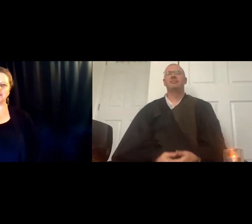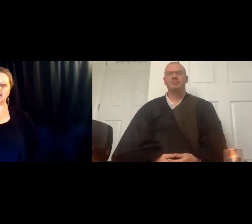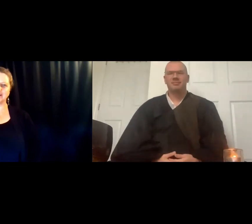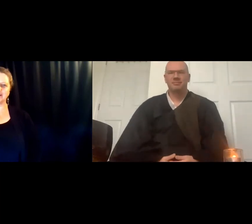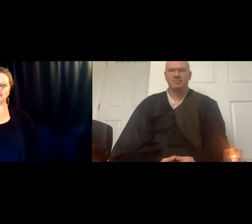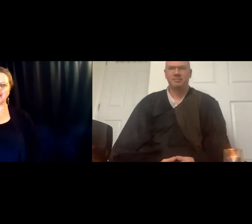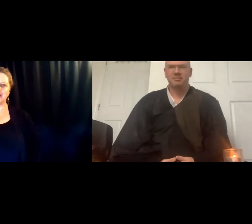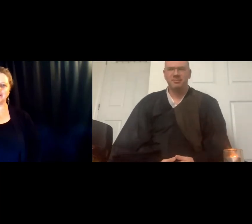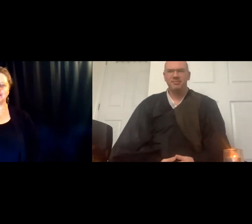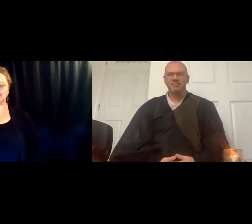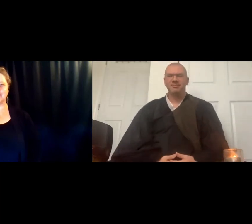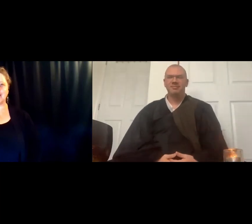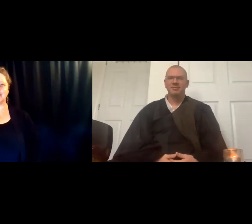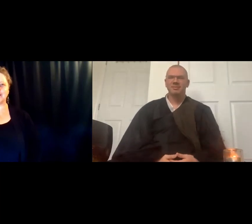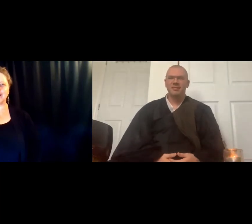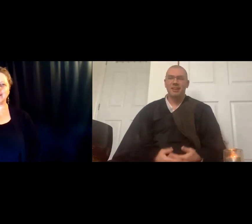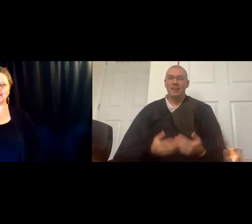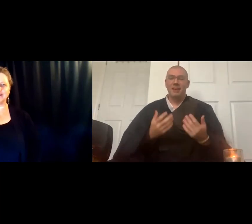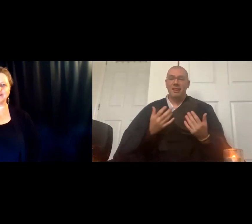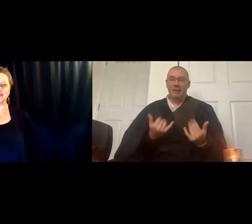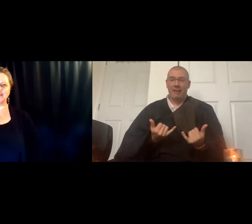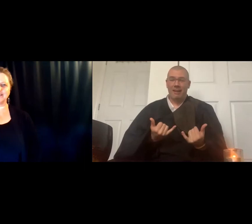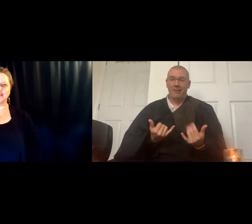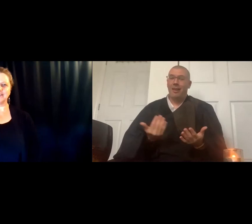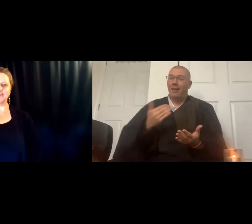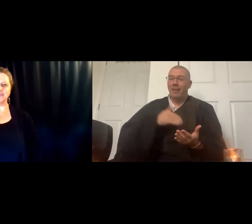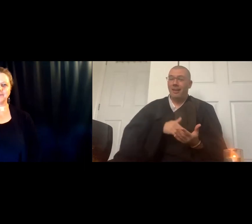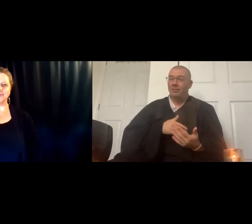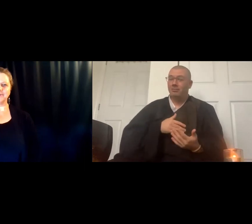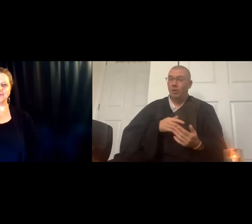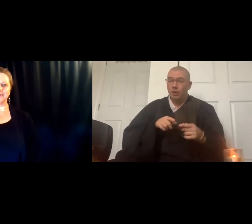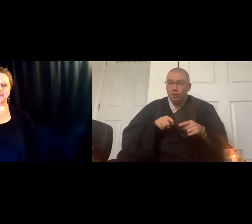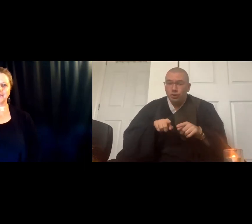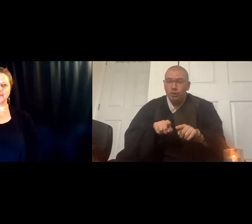Rotate your neck and your head side to side.